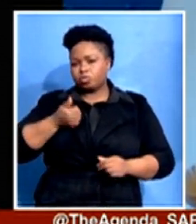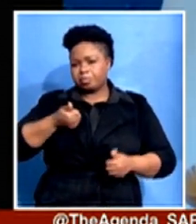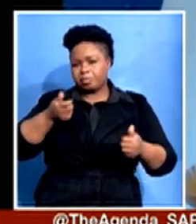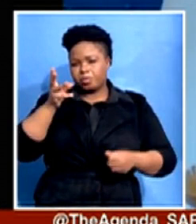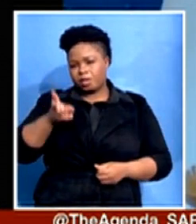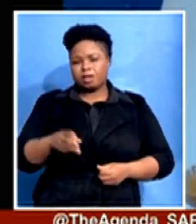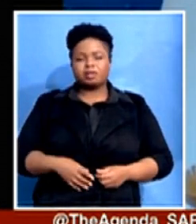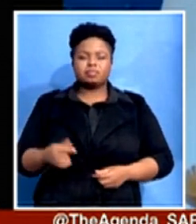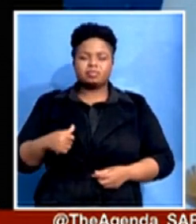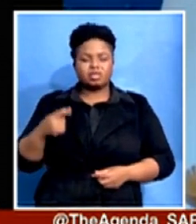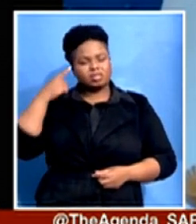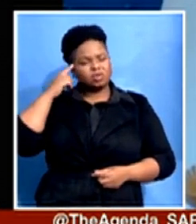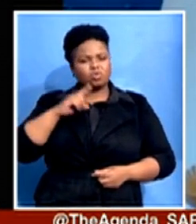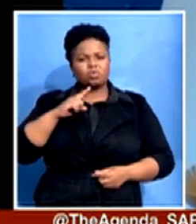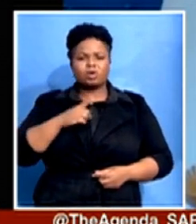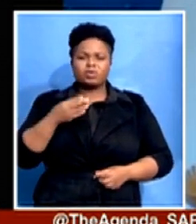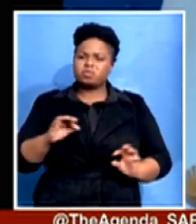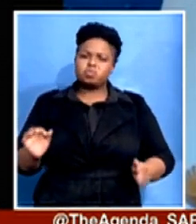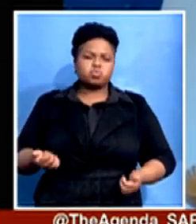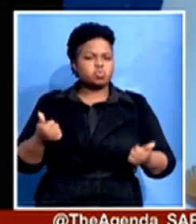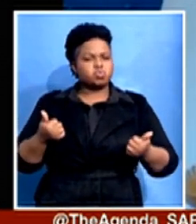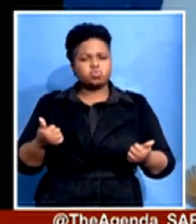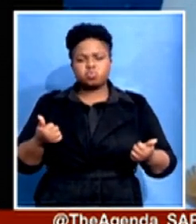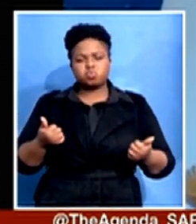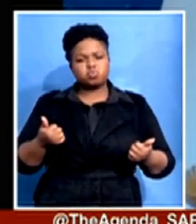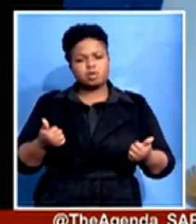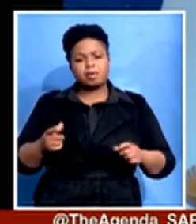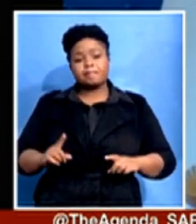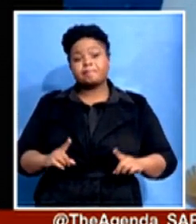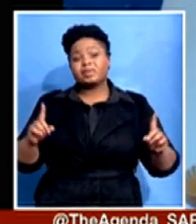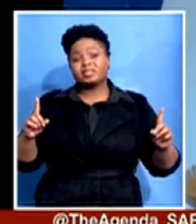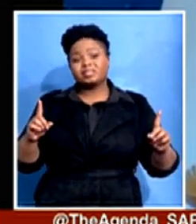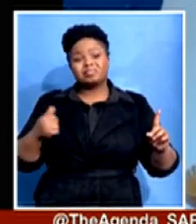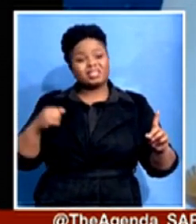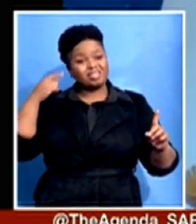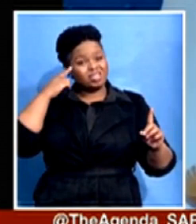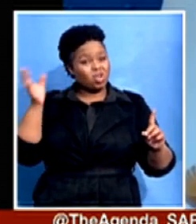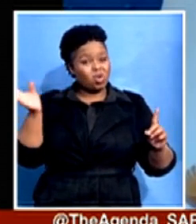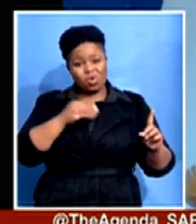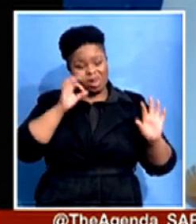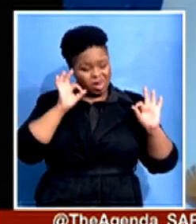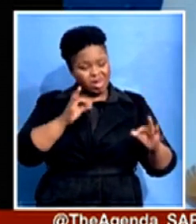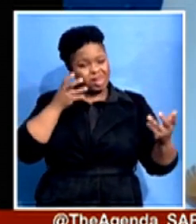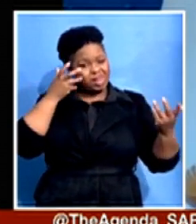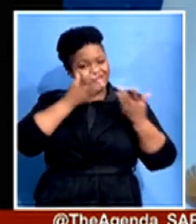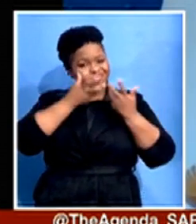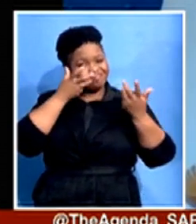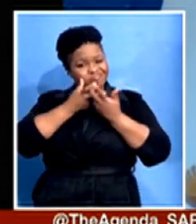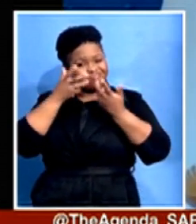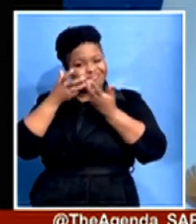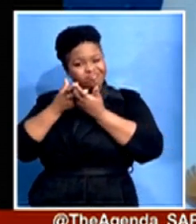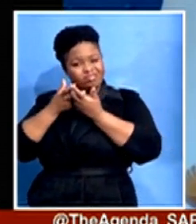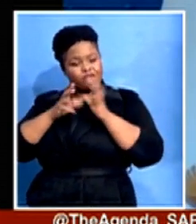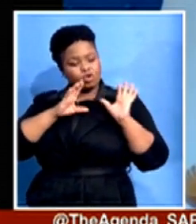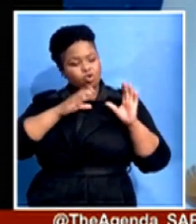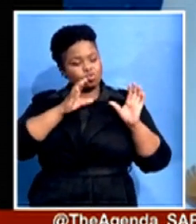but I think we just haven't applied our minds on putting the various groups together